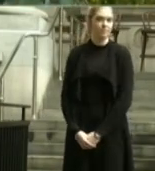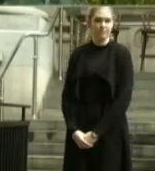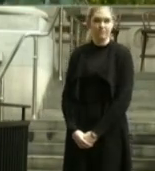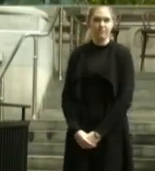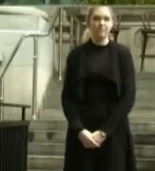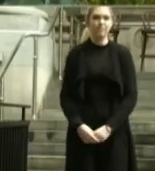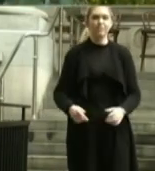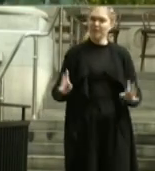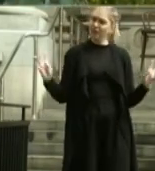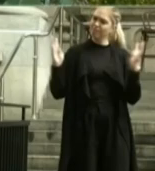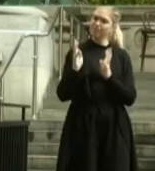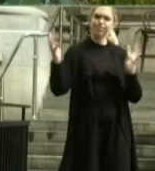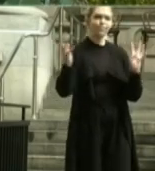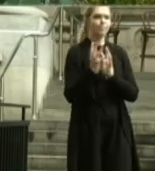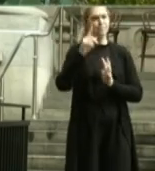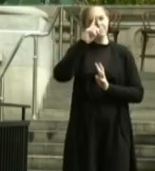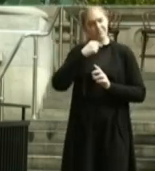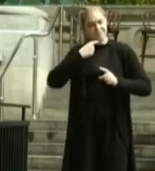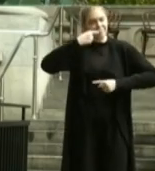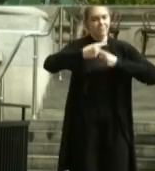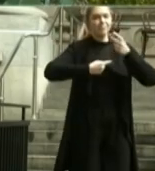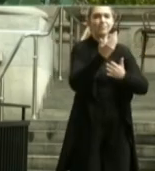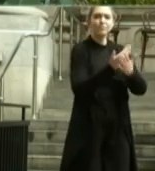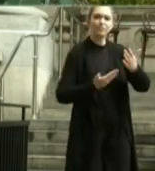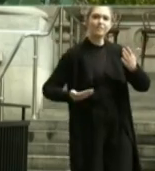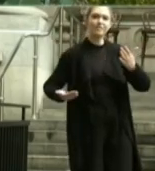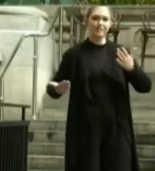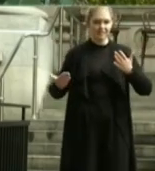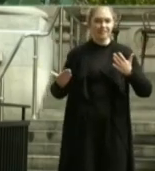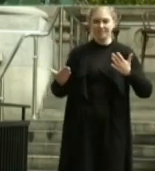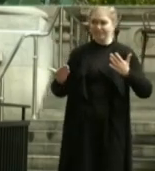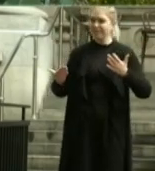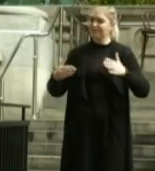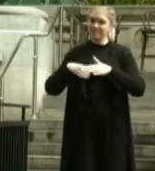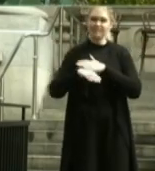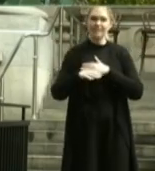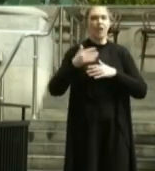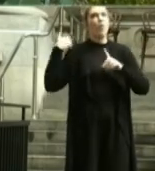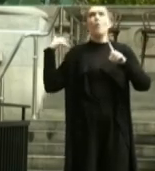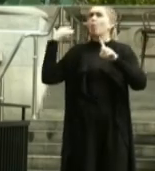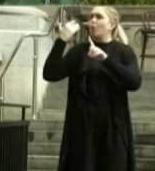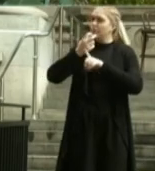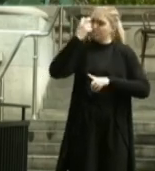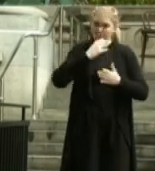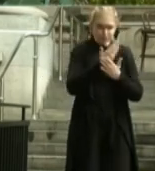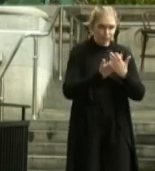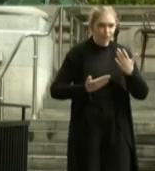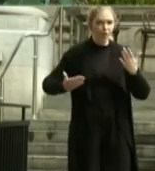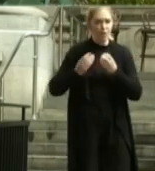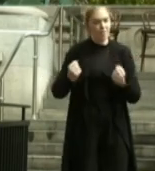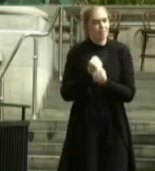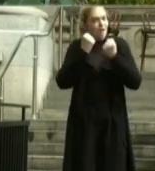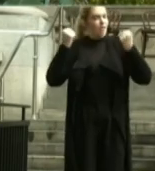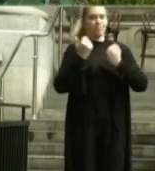Gather around people, tell you a story. An ancient old story of power